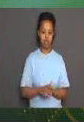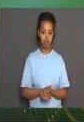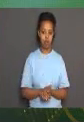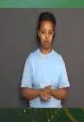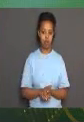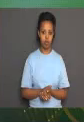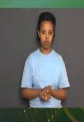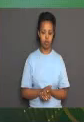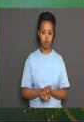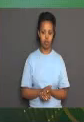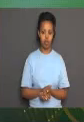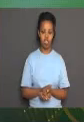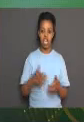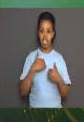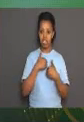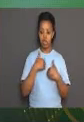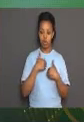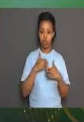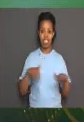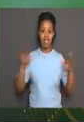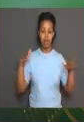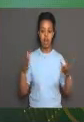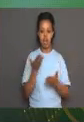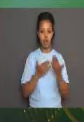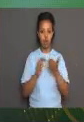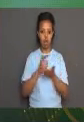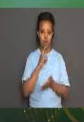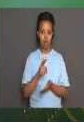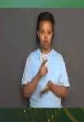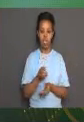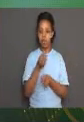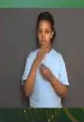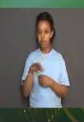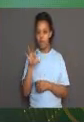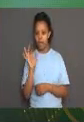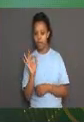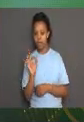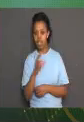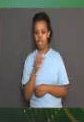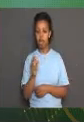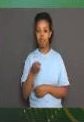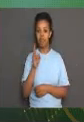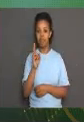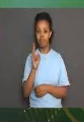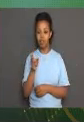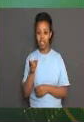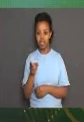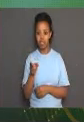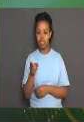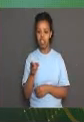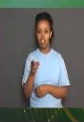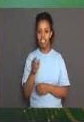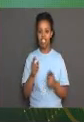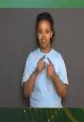move. They allow the animal to fly, find food, and quickly get away from